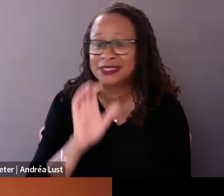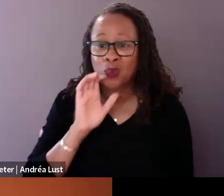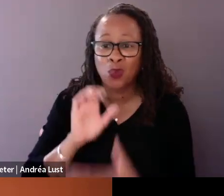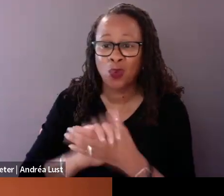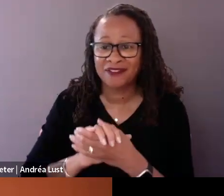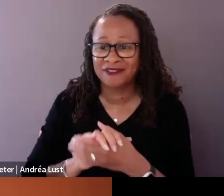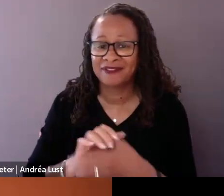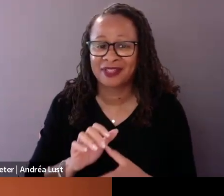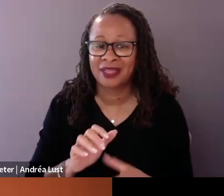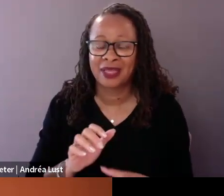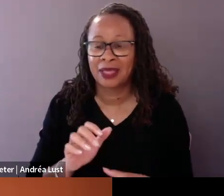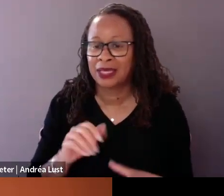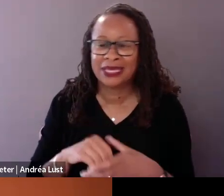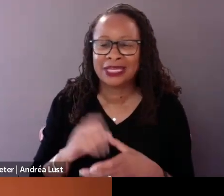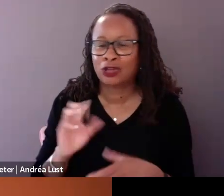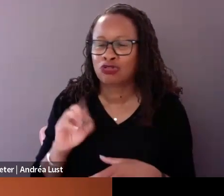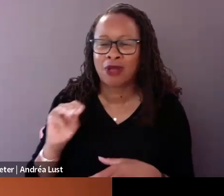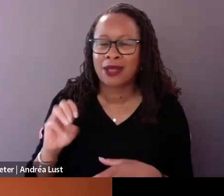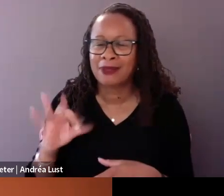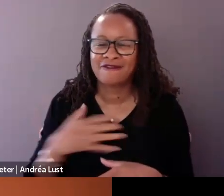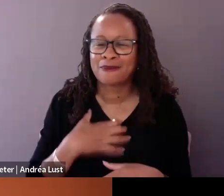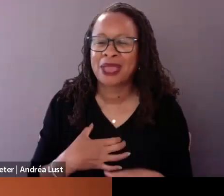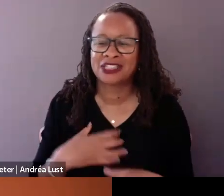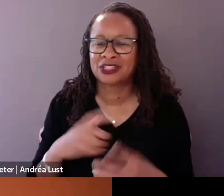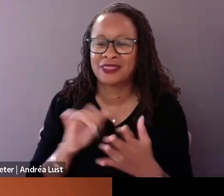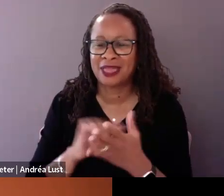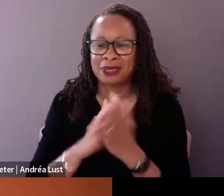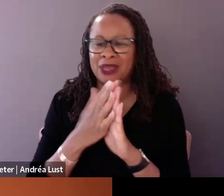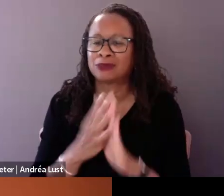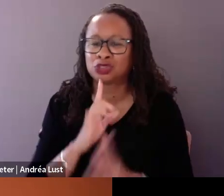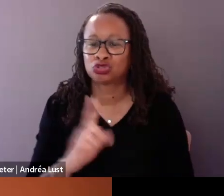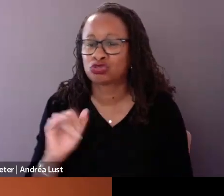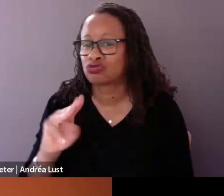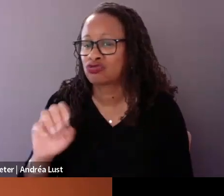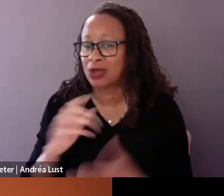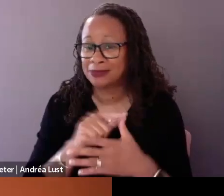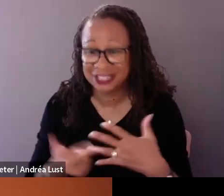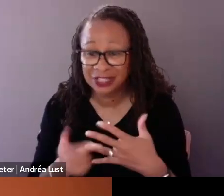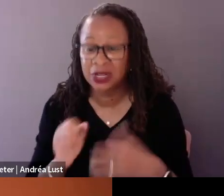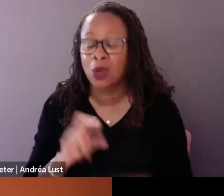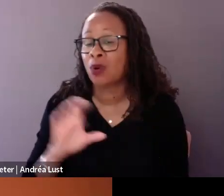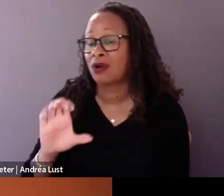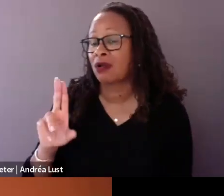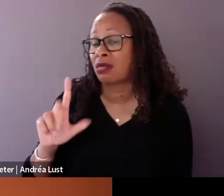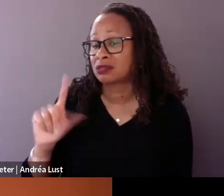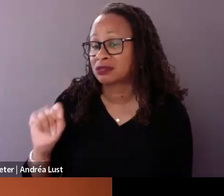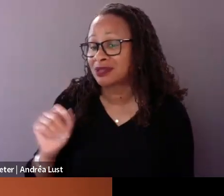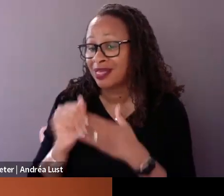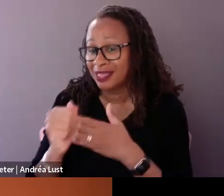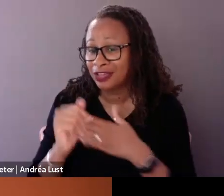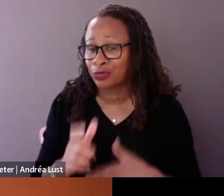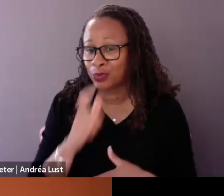wife in a crime of passion that becomes a true crime series, or a cult, you know, leader